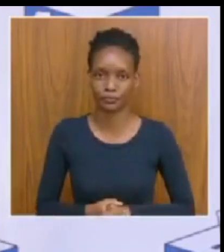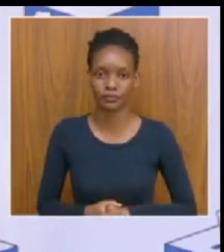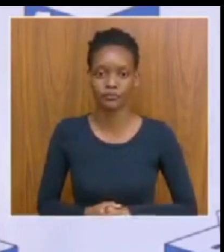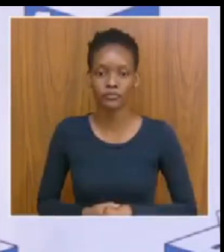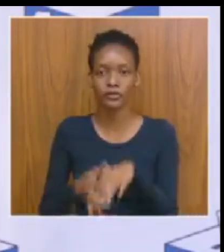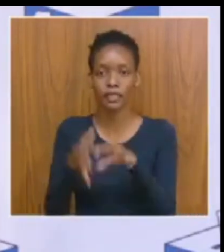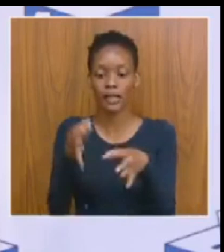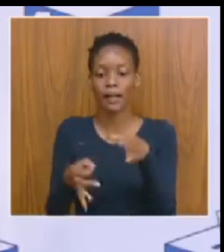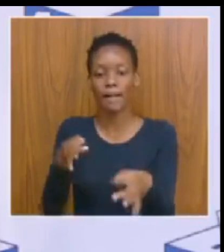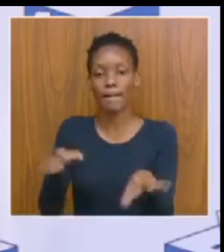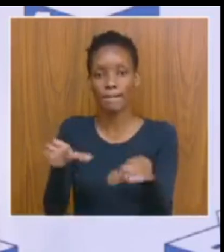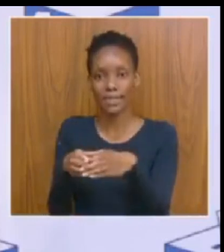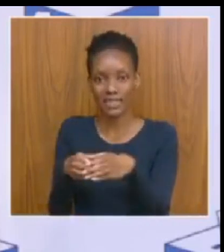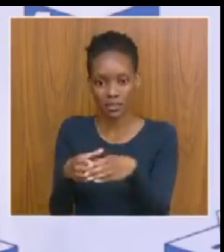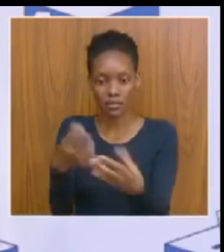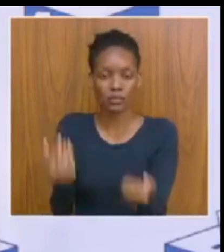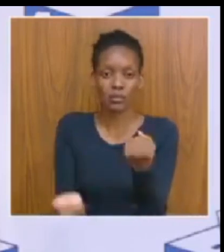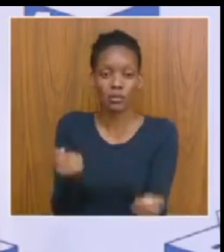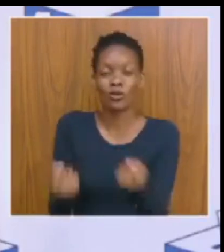total 11